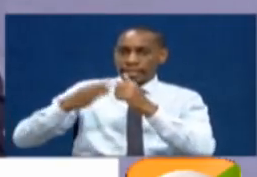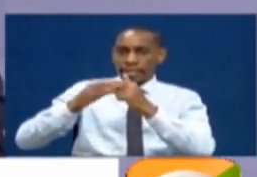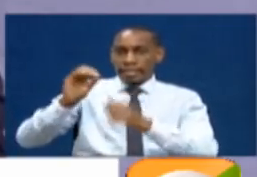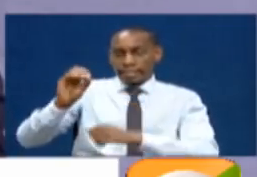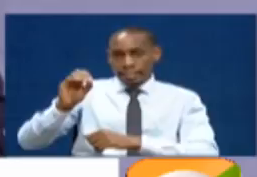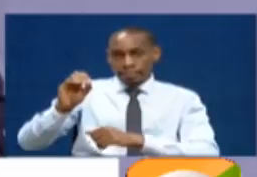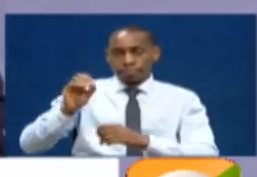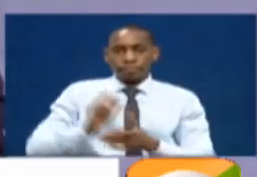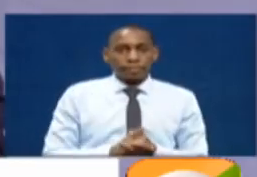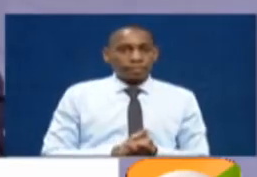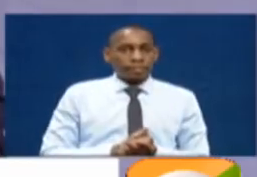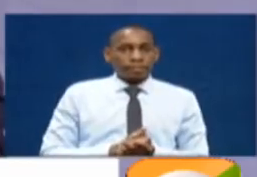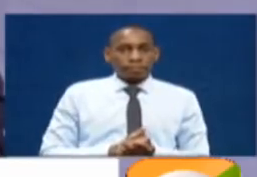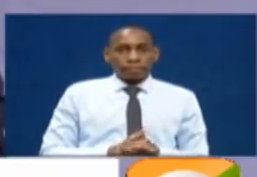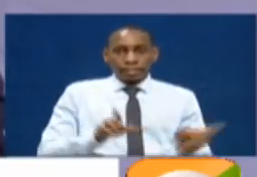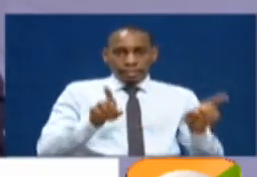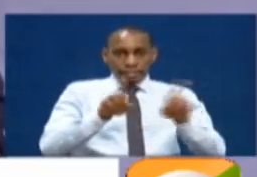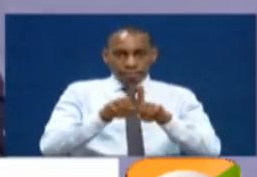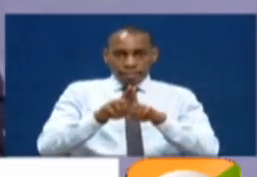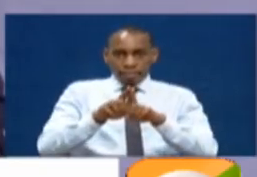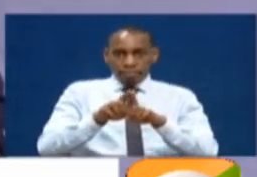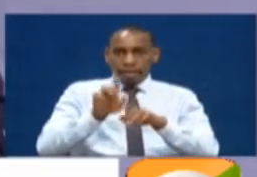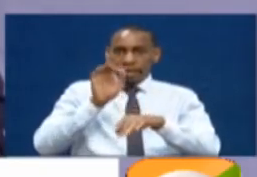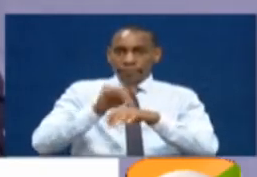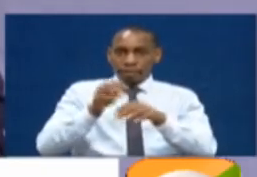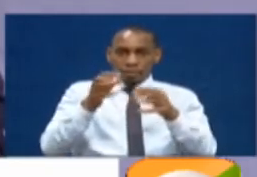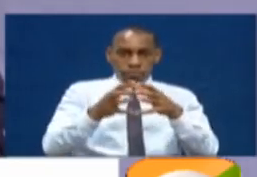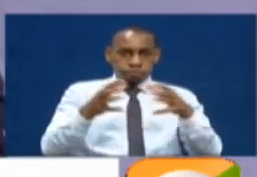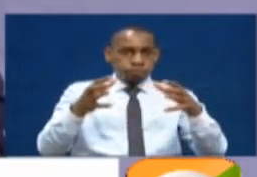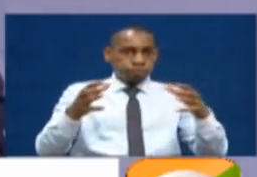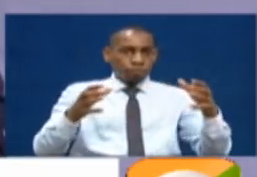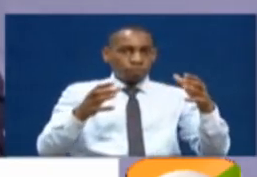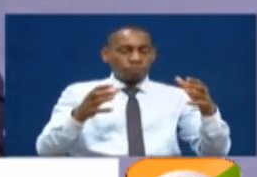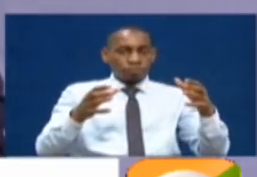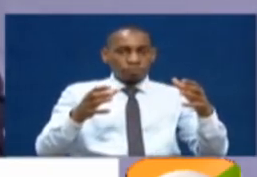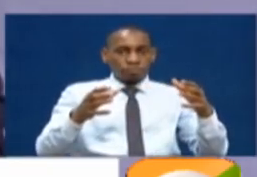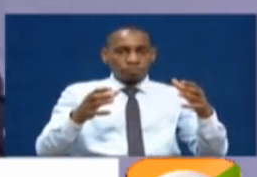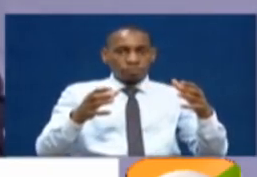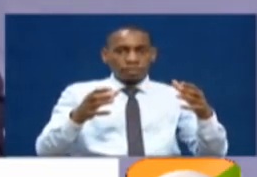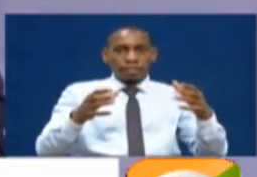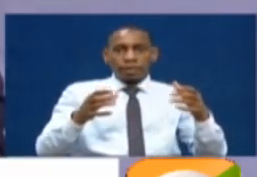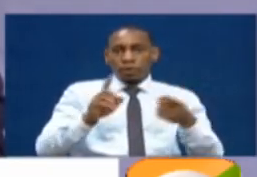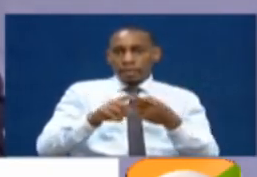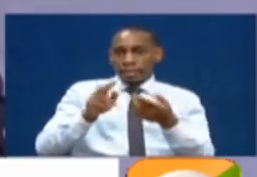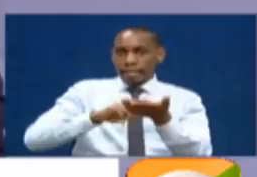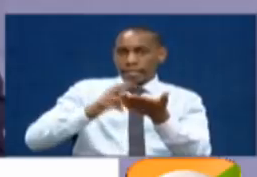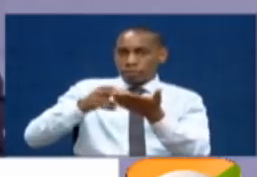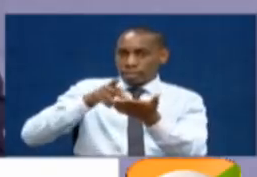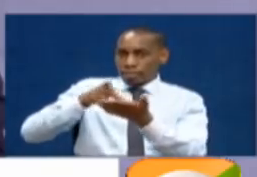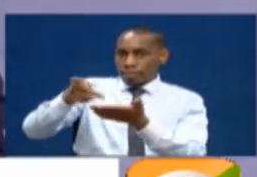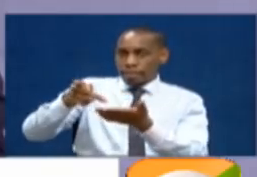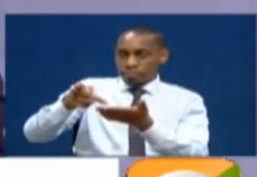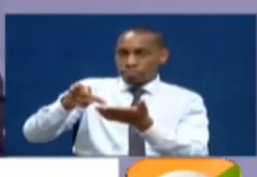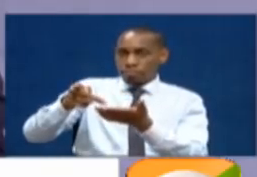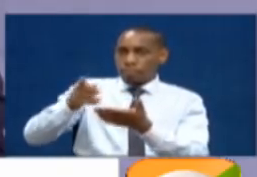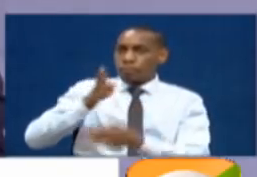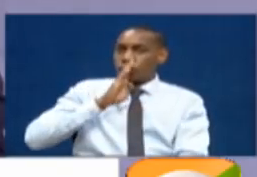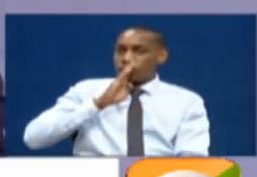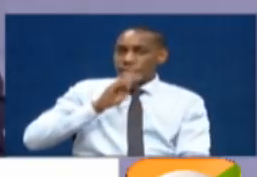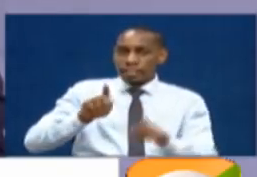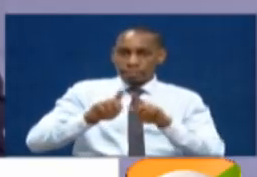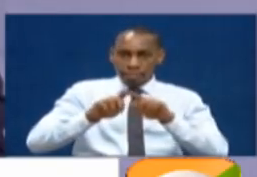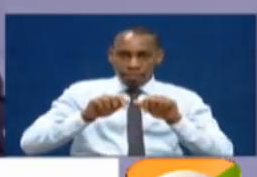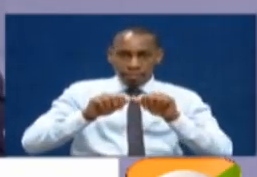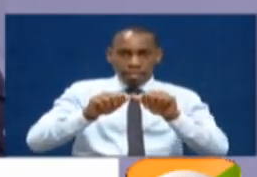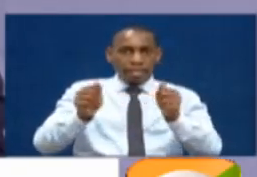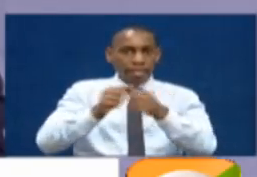90s. And this stifled growth in our country. All the resources were either going to repay debt. We reached a stage where we could